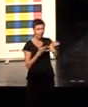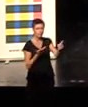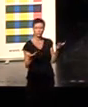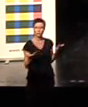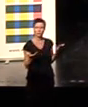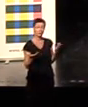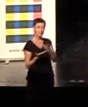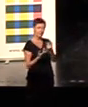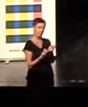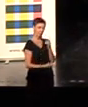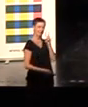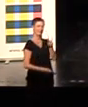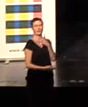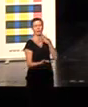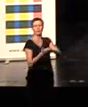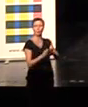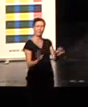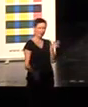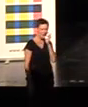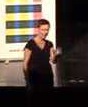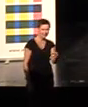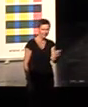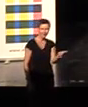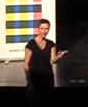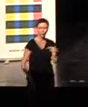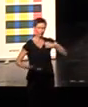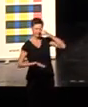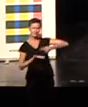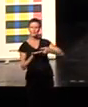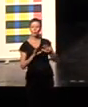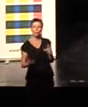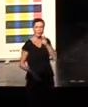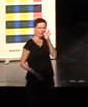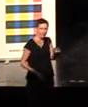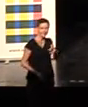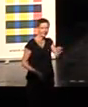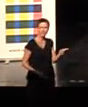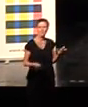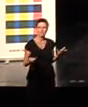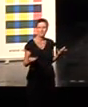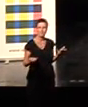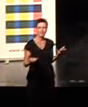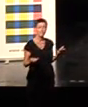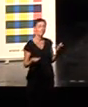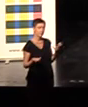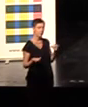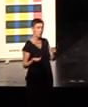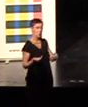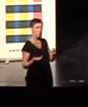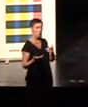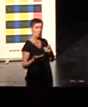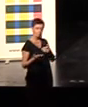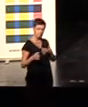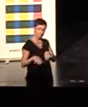santing dat week en zie hoe de auto's in people without asking the individuals zo komen